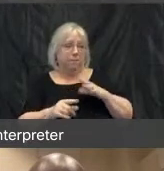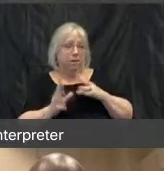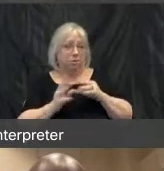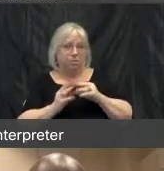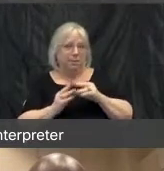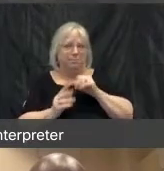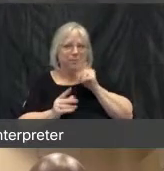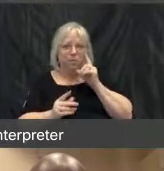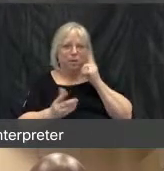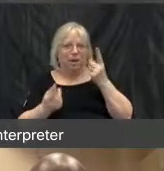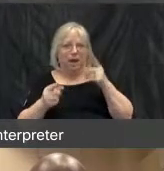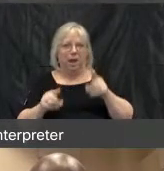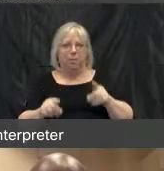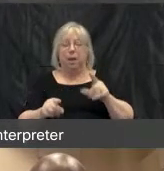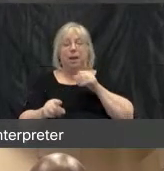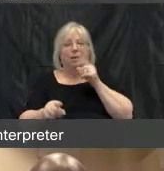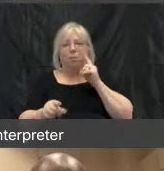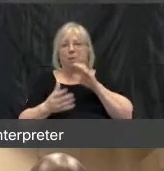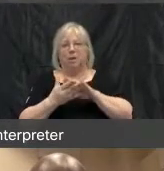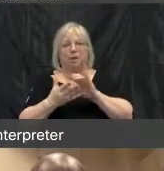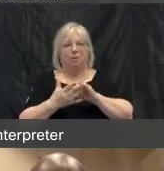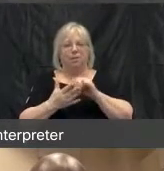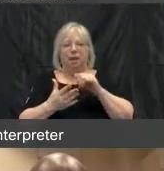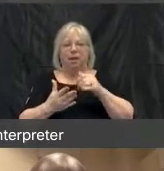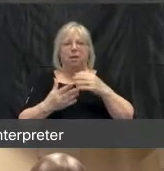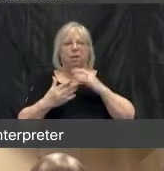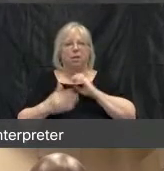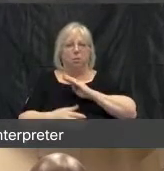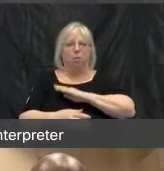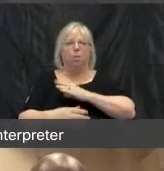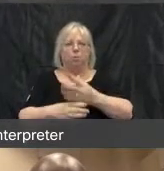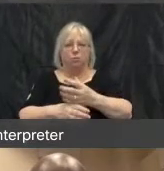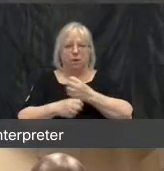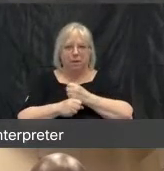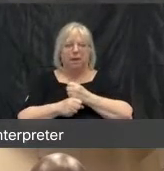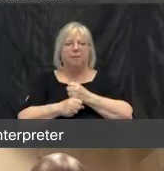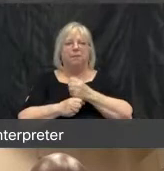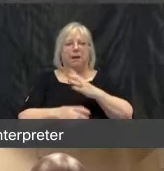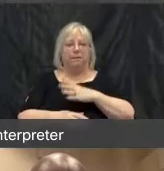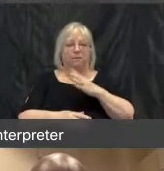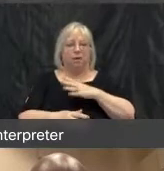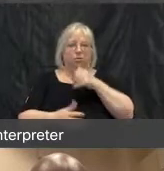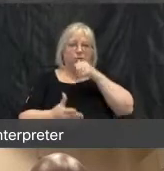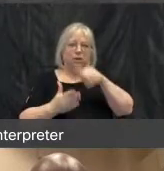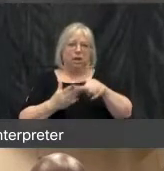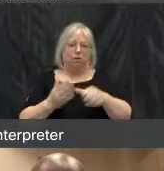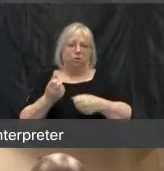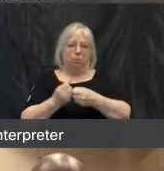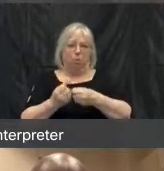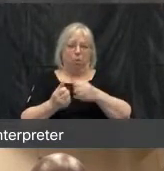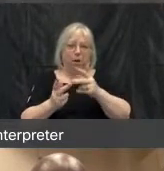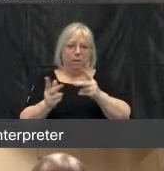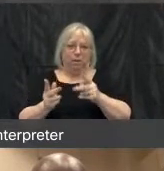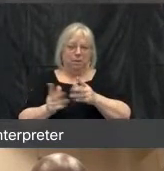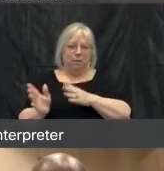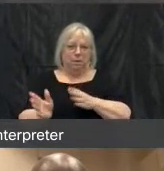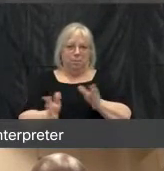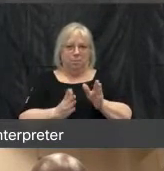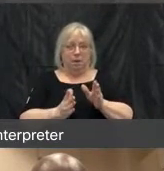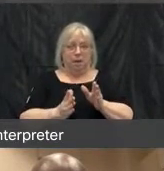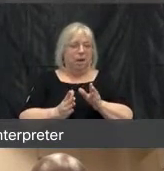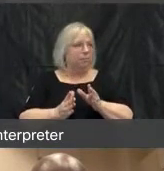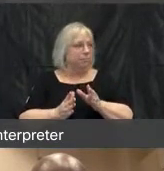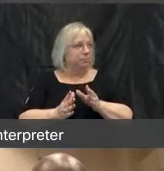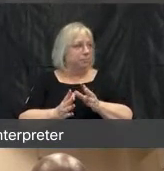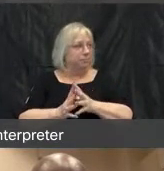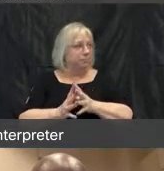or that the board has received an official letter from them in support of it. The site plan, and if you could